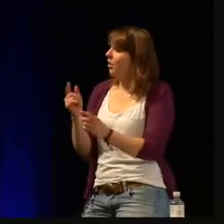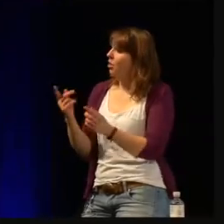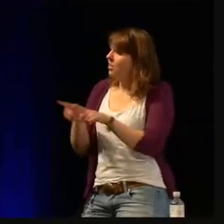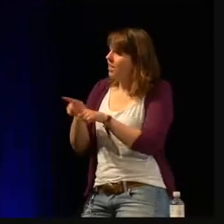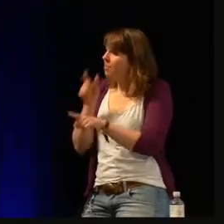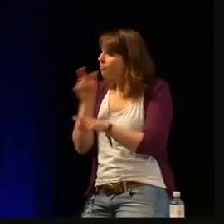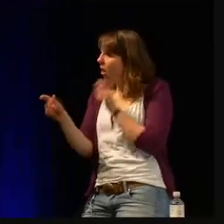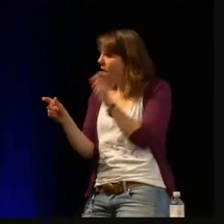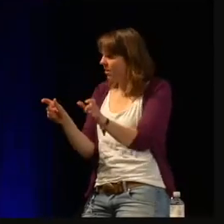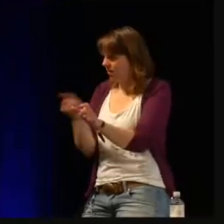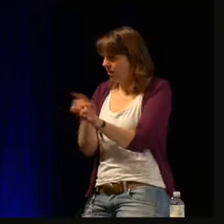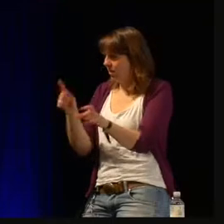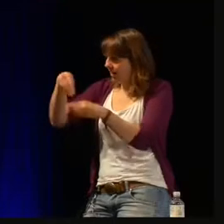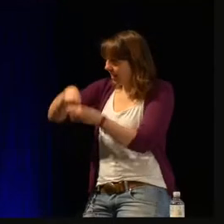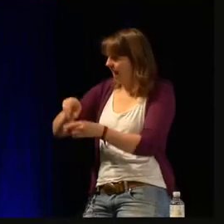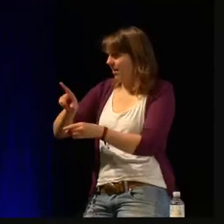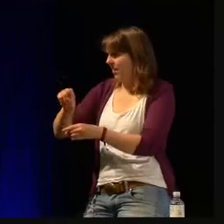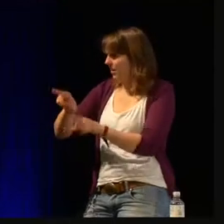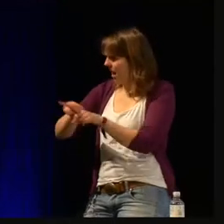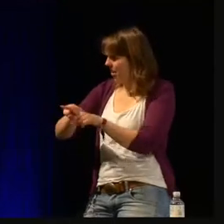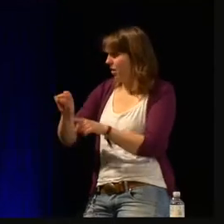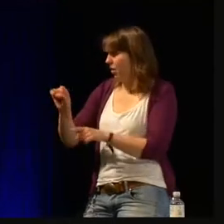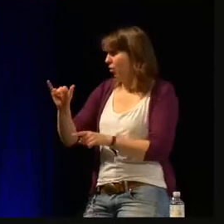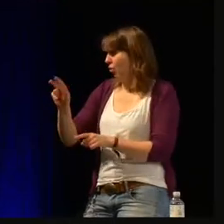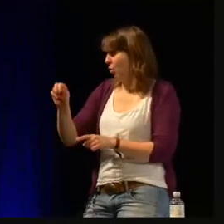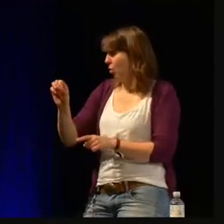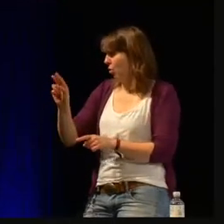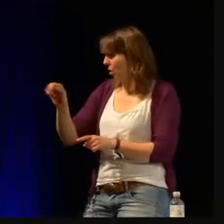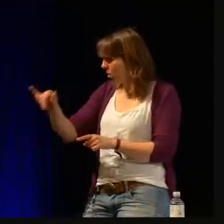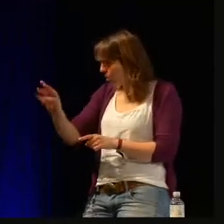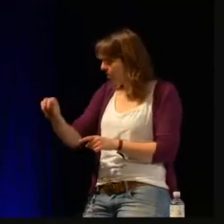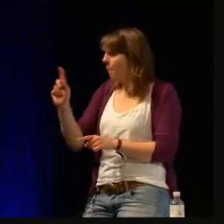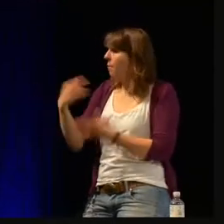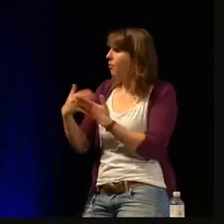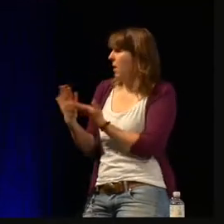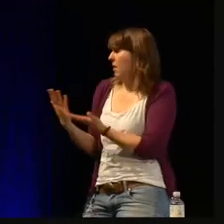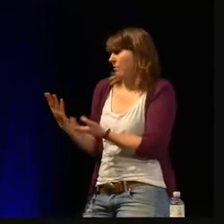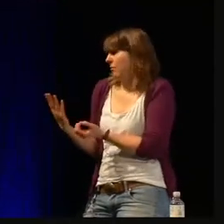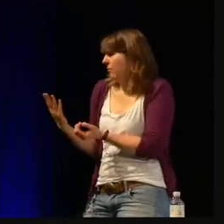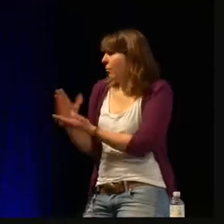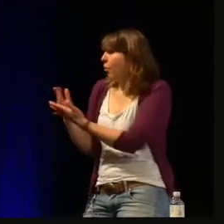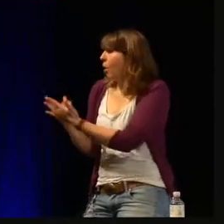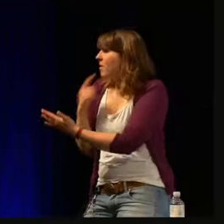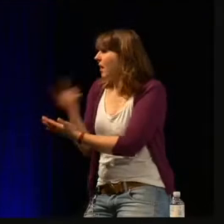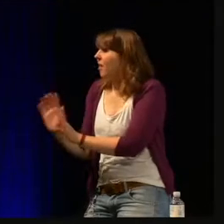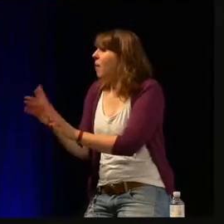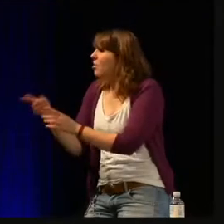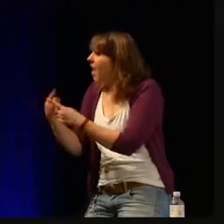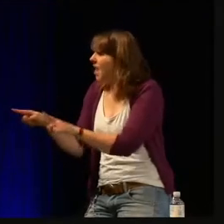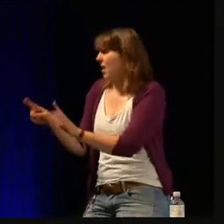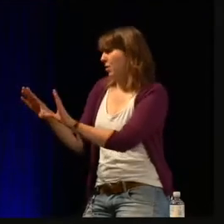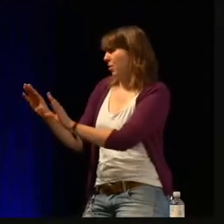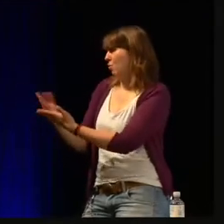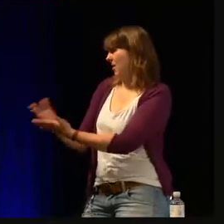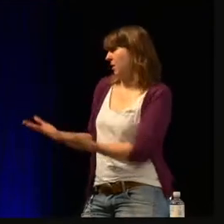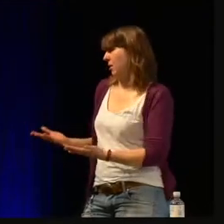context. And then what about synonyms? Like, is that, depending on the data set, that might be